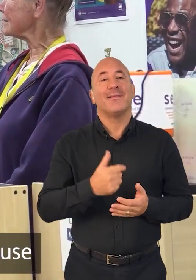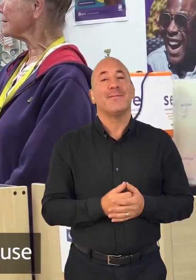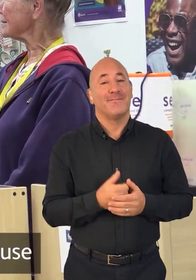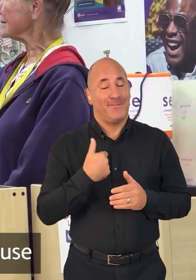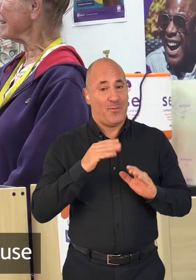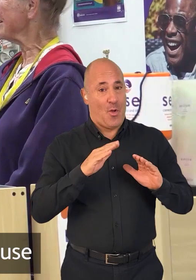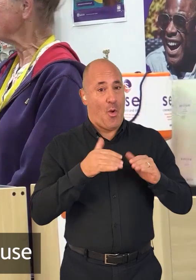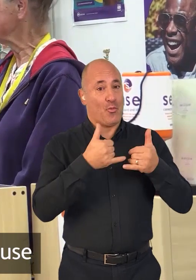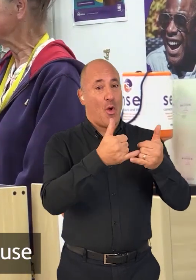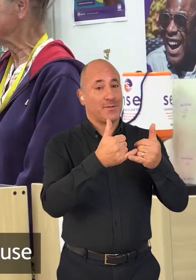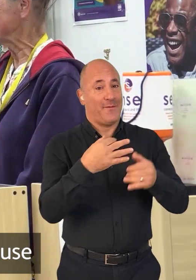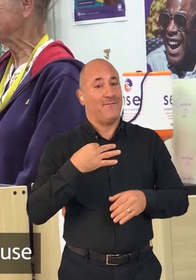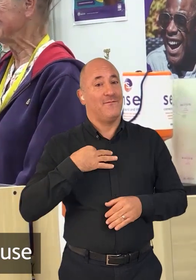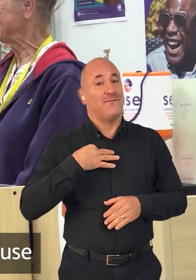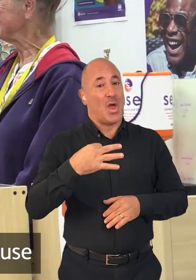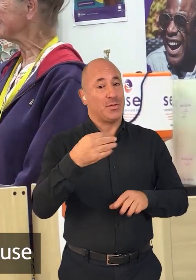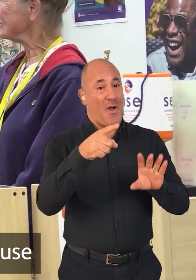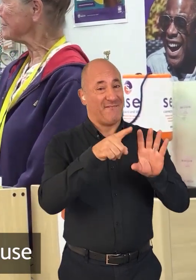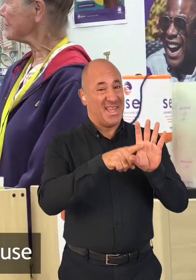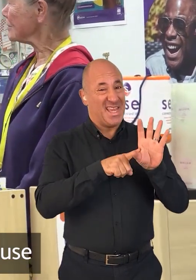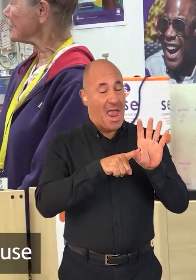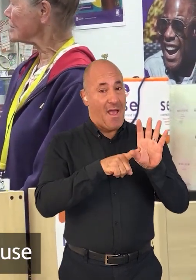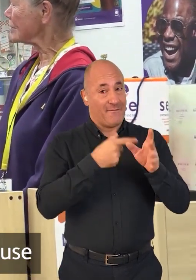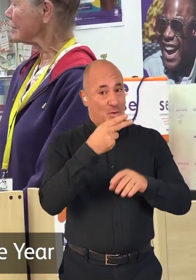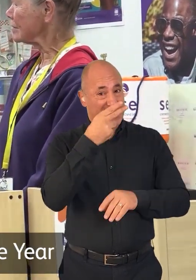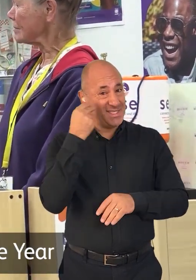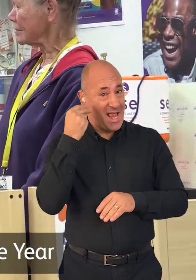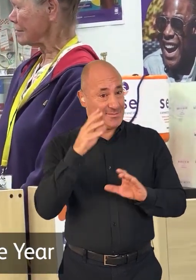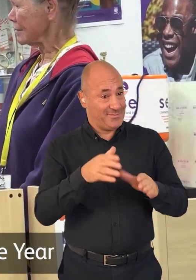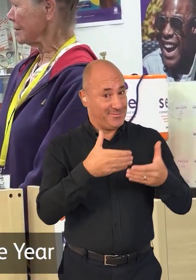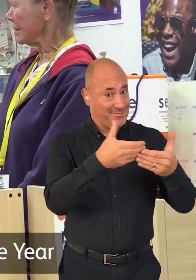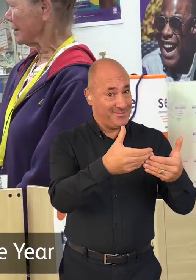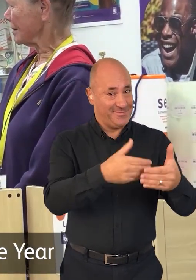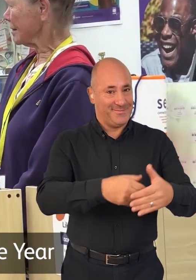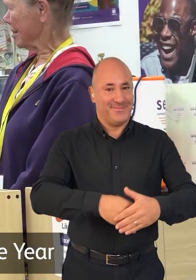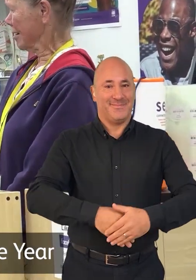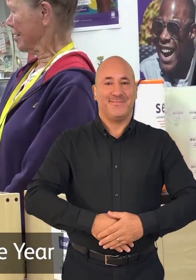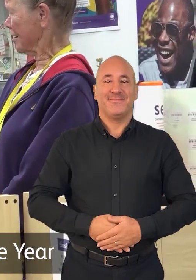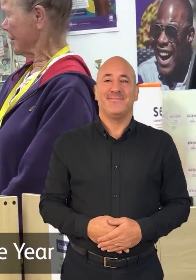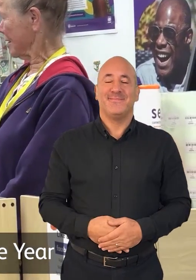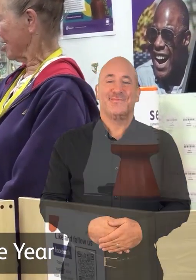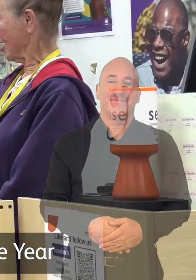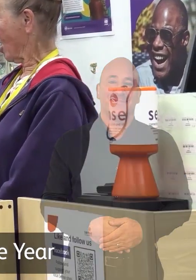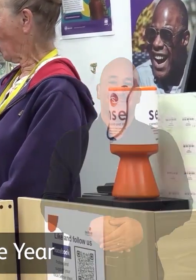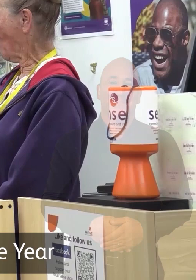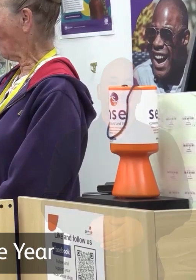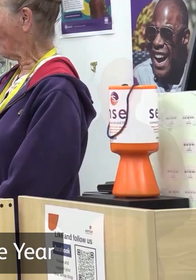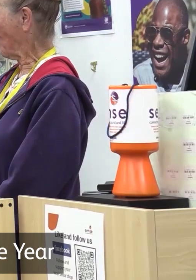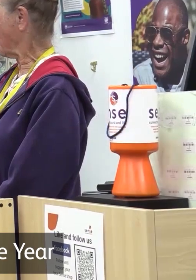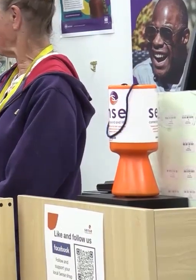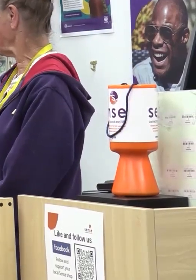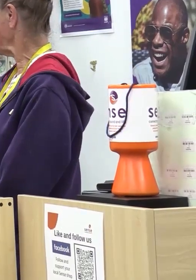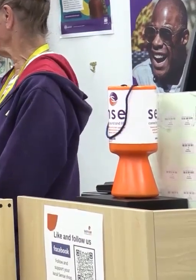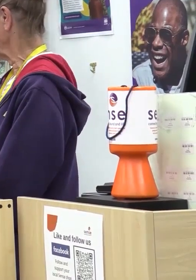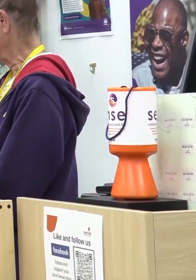the reason why you're here is because you've been awarded Volunteer of the Year